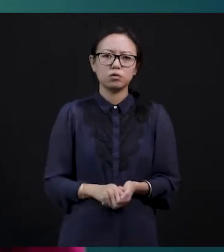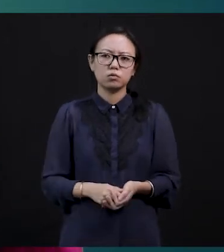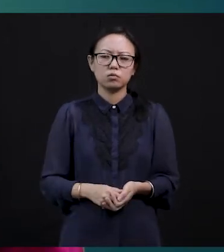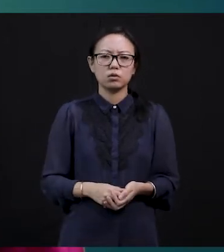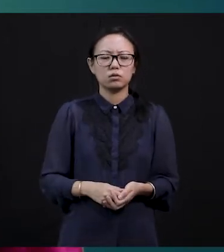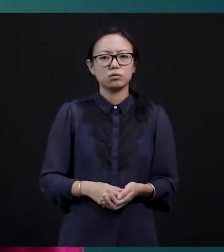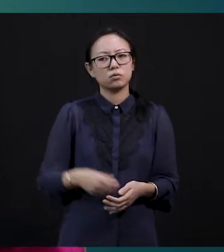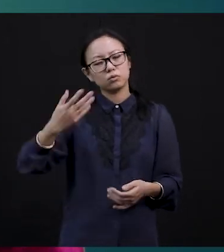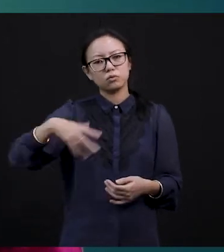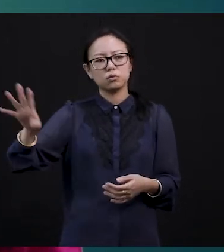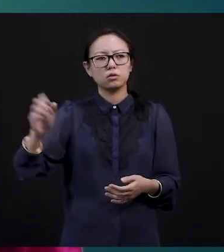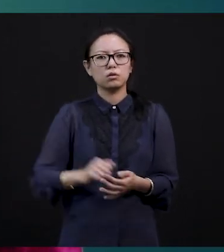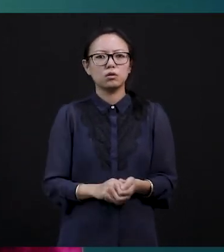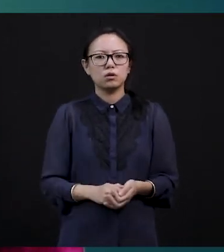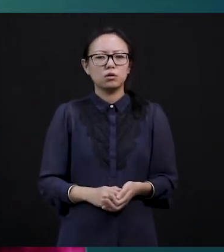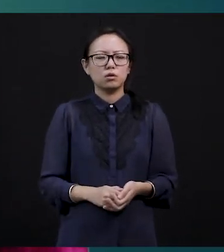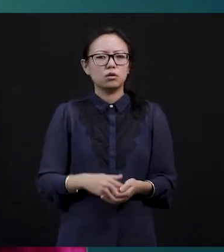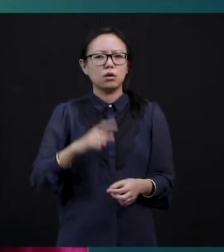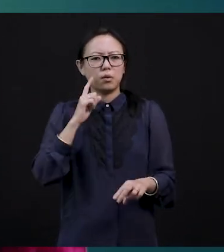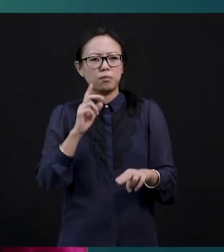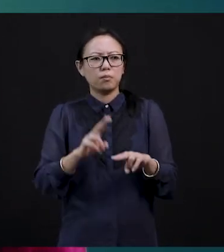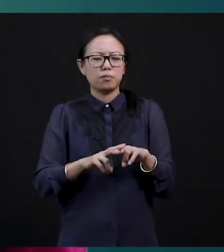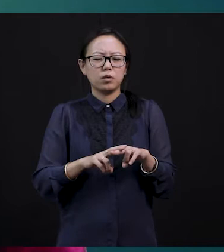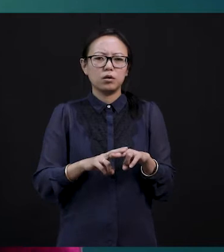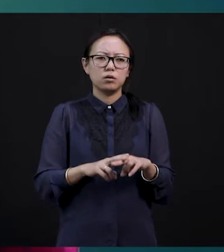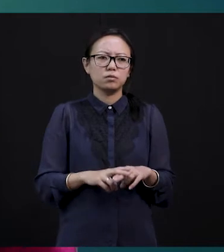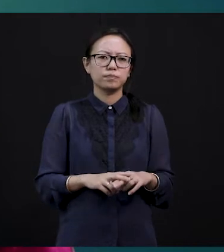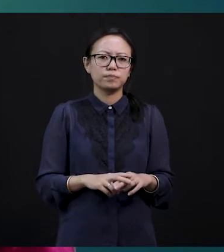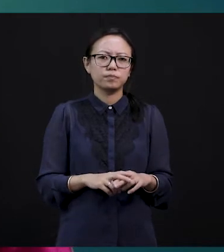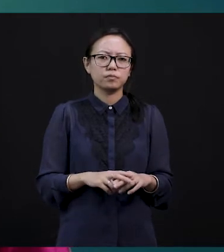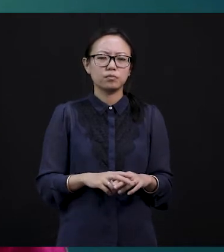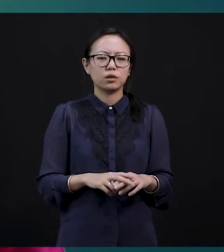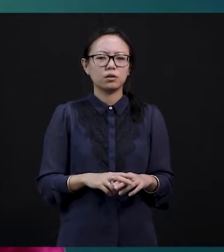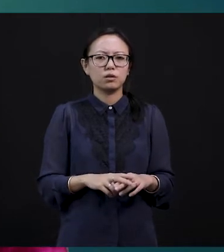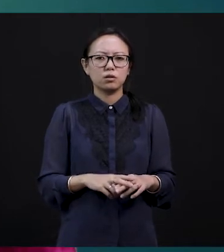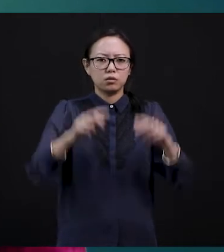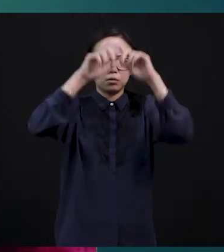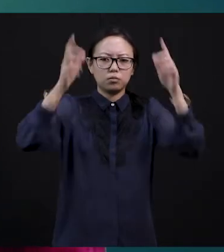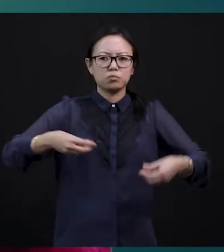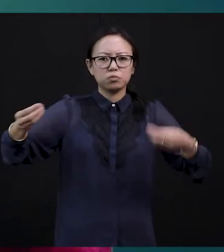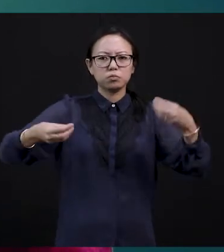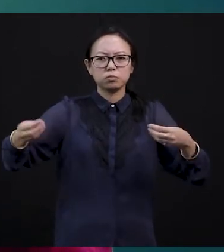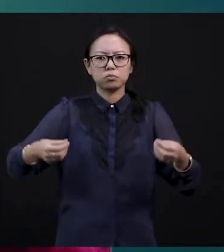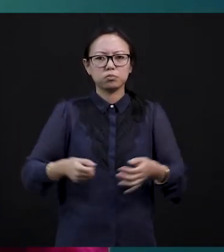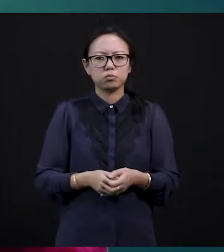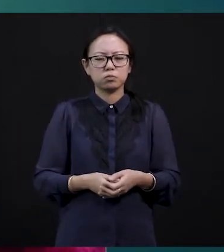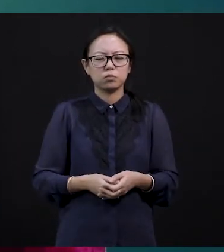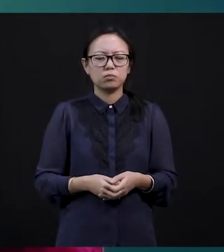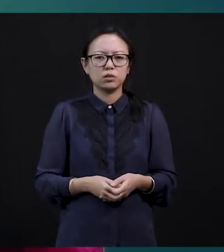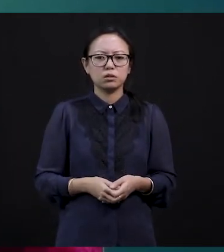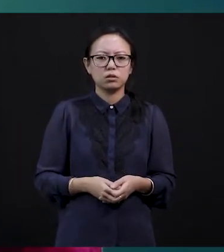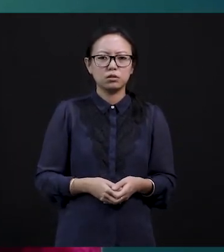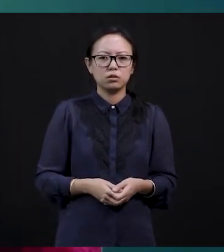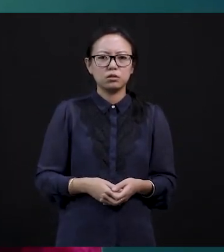will definitely go. But if the marketplace is in an area where I can only take a cab or a taxi and then go,